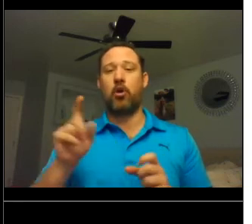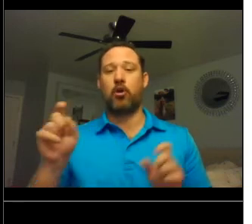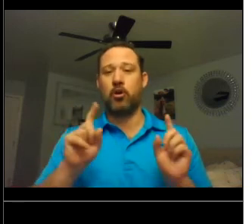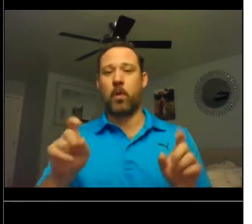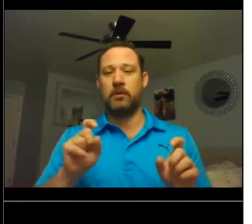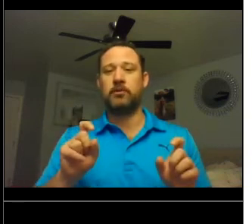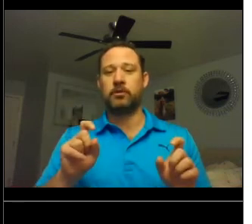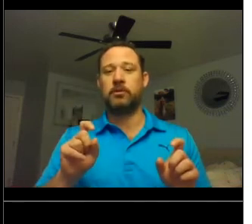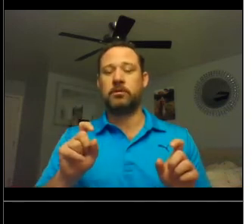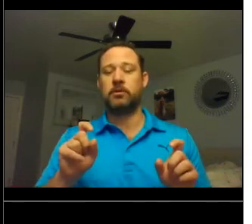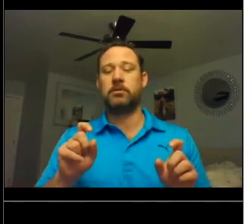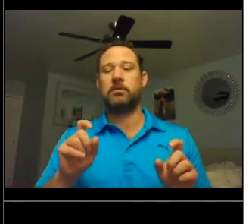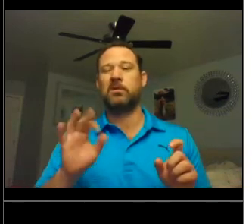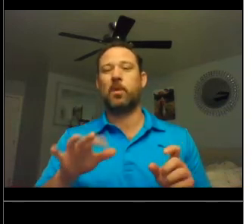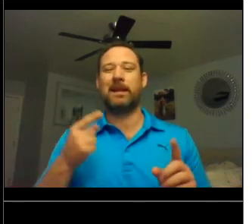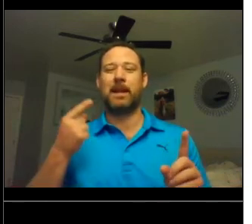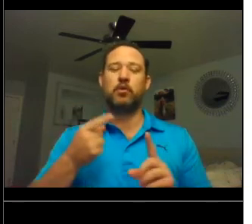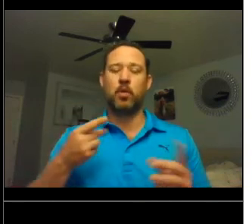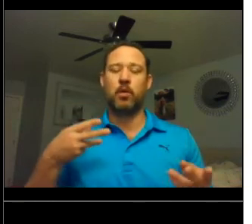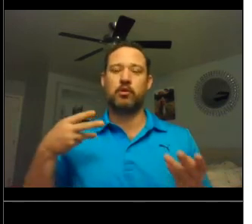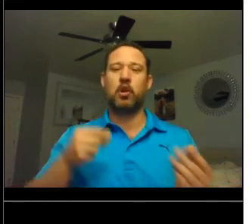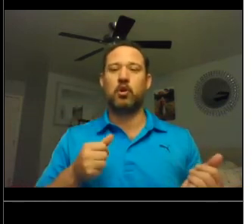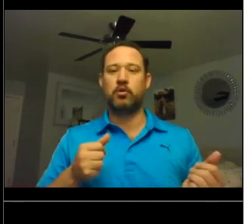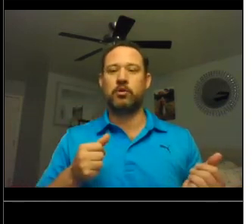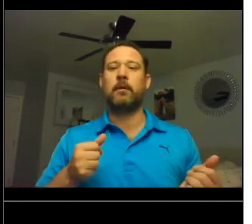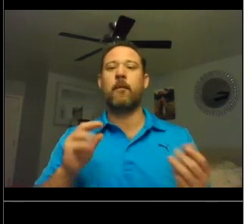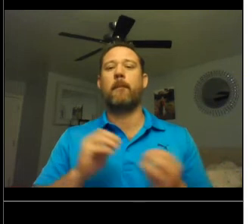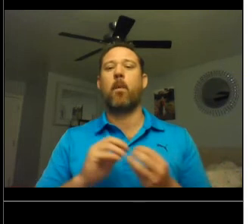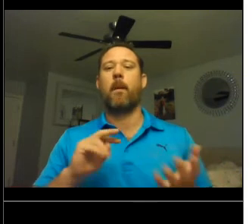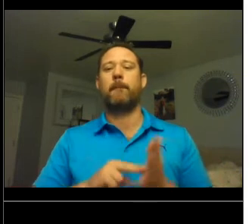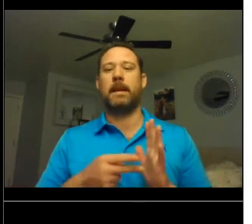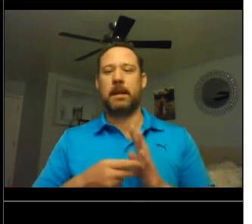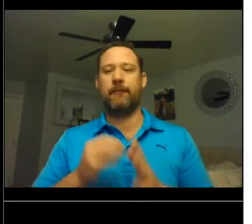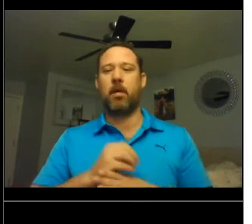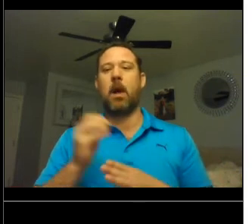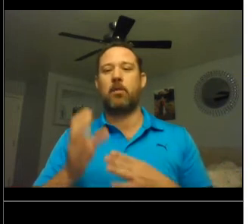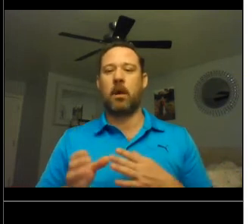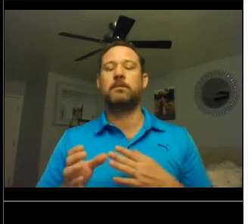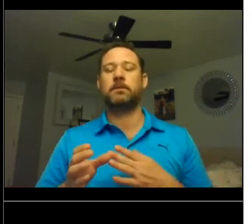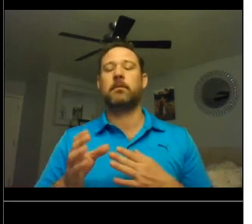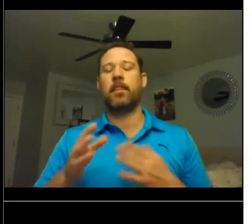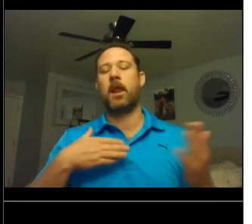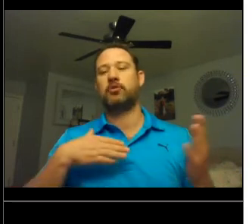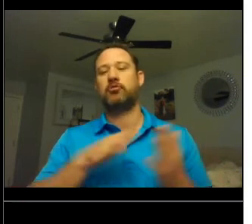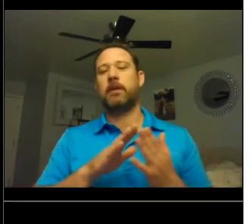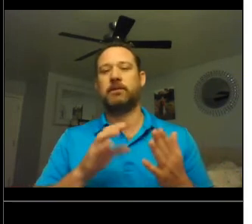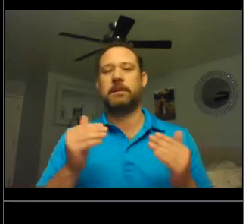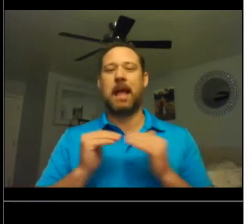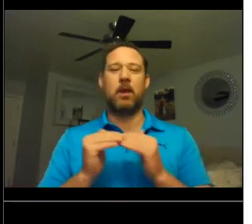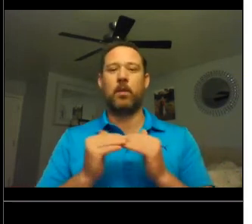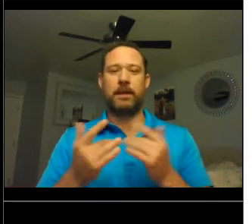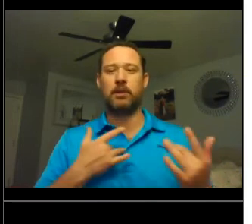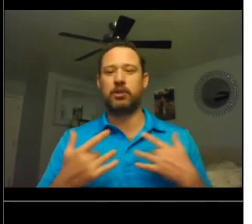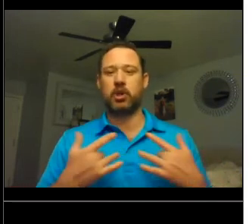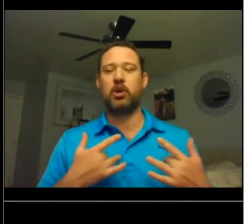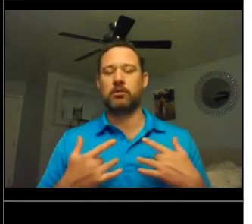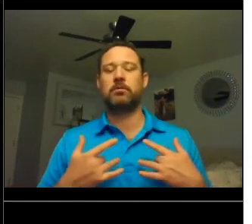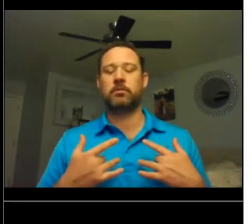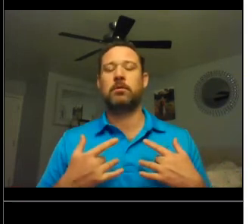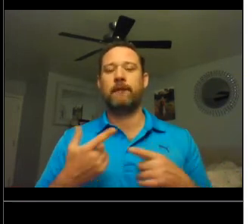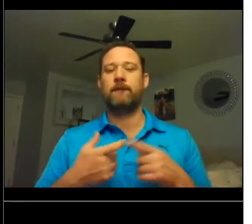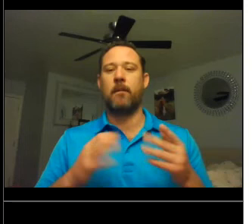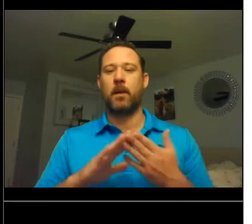really get to solution-oriented approaches and more meaningful outcomes that address equity concerns from community. So I'm